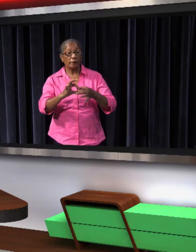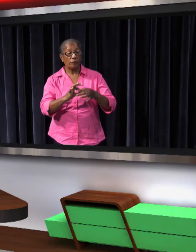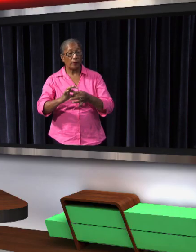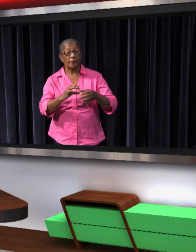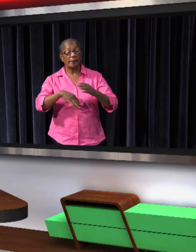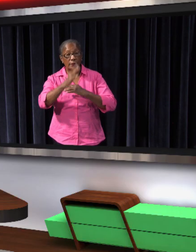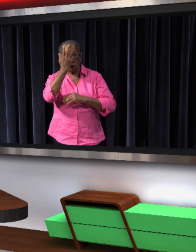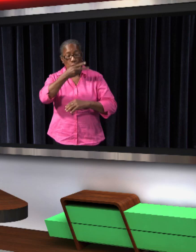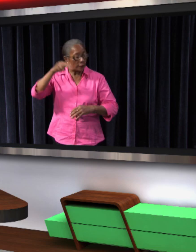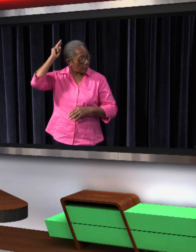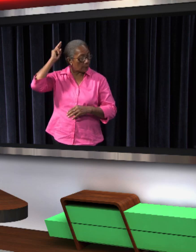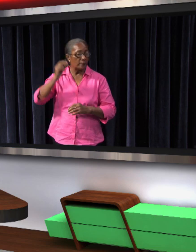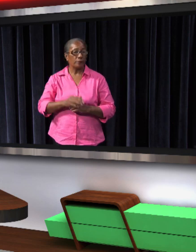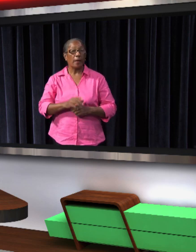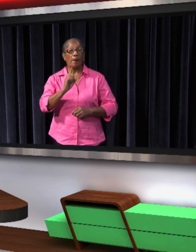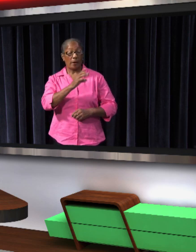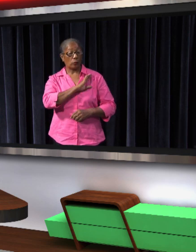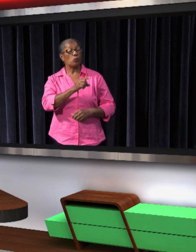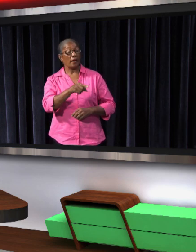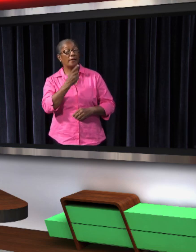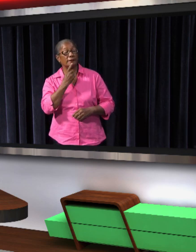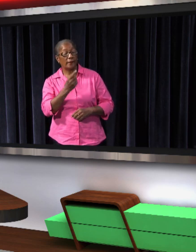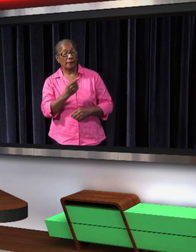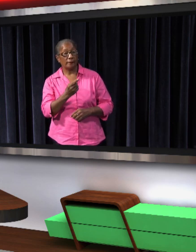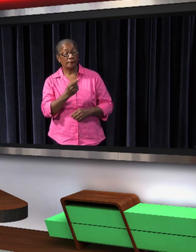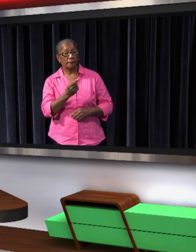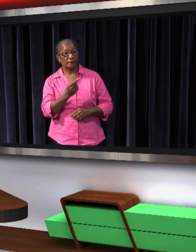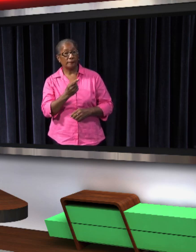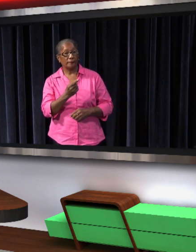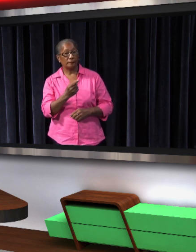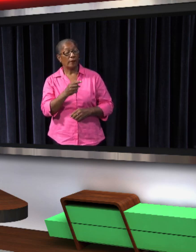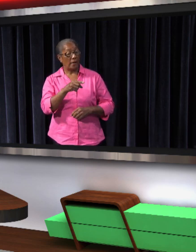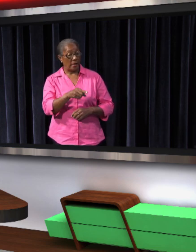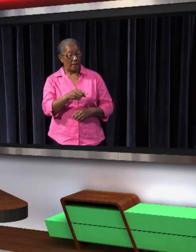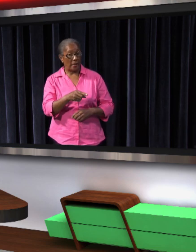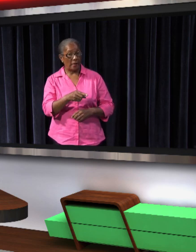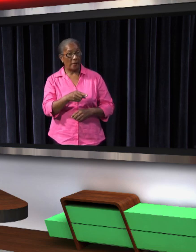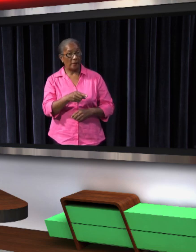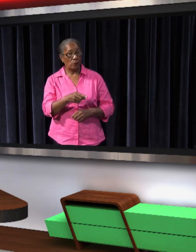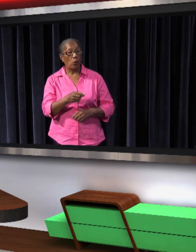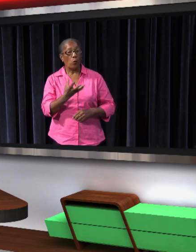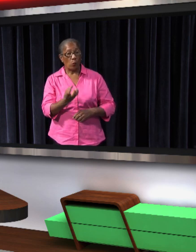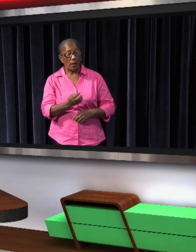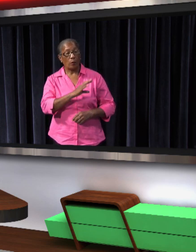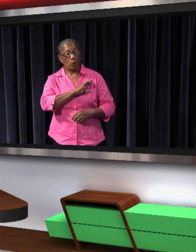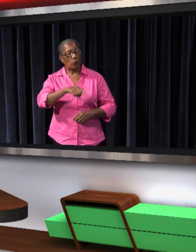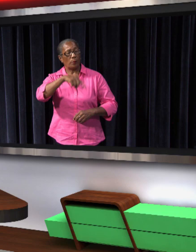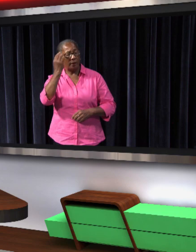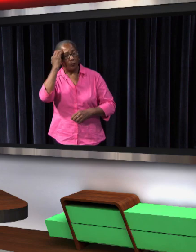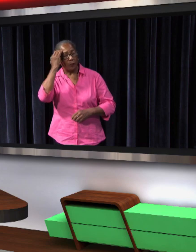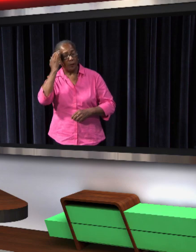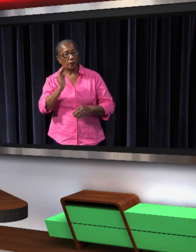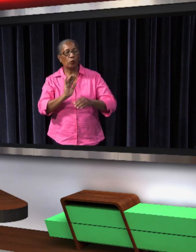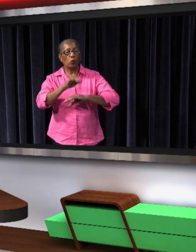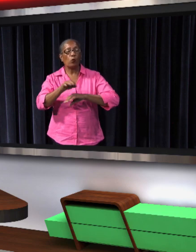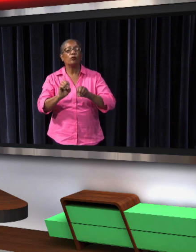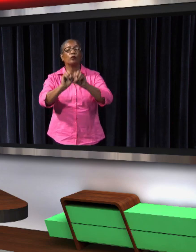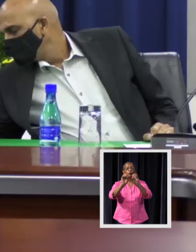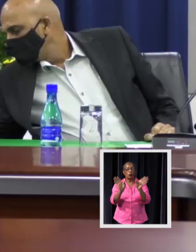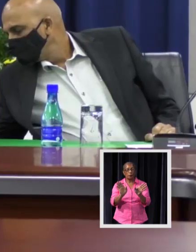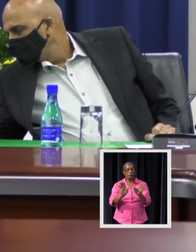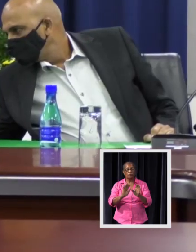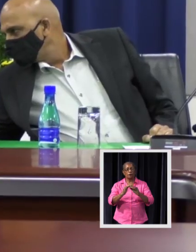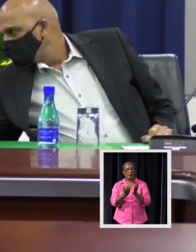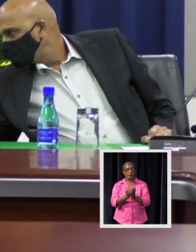of a hydrogen power plant in Suriname. However, he needs additional information to clarify some matters.